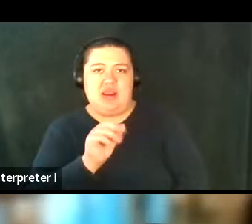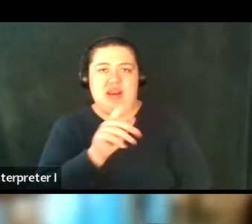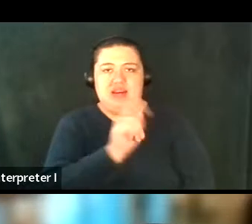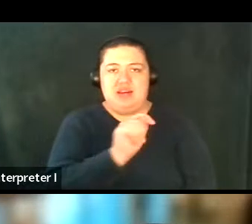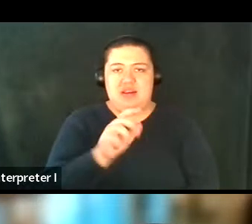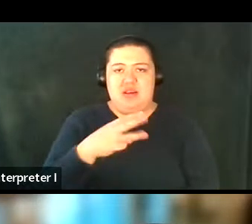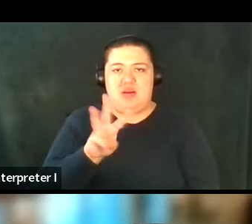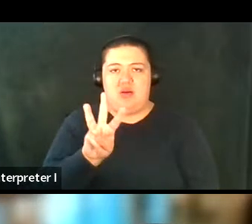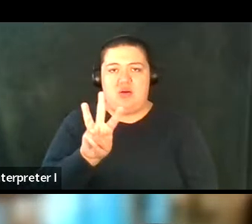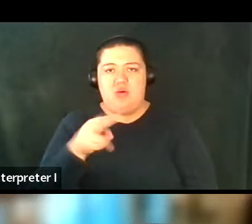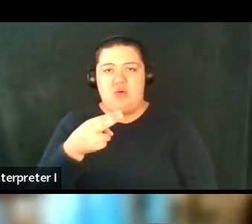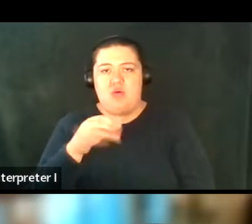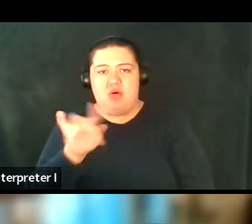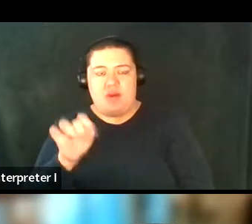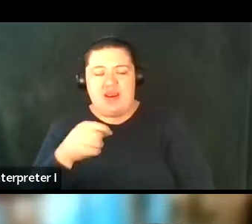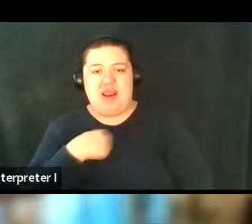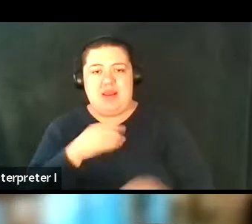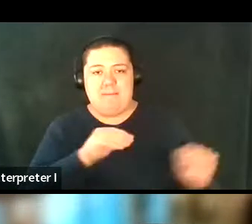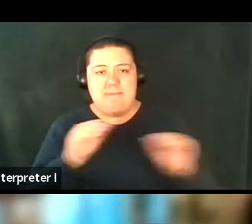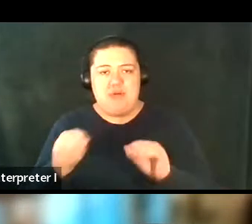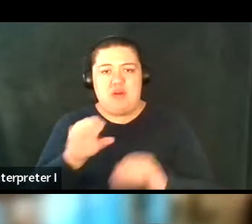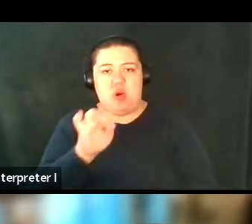the opioid crisis and